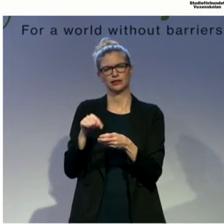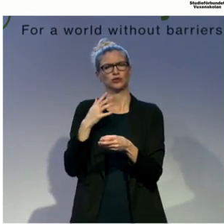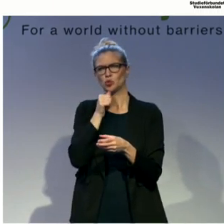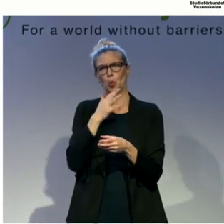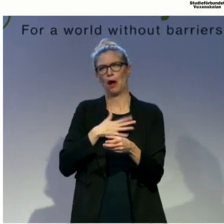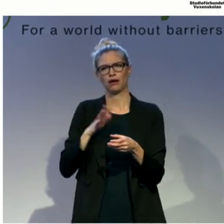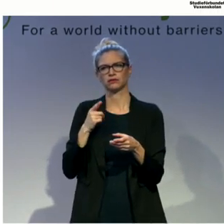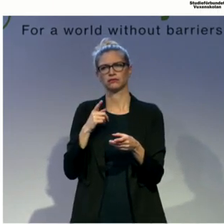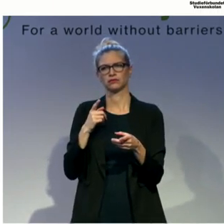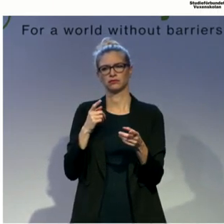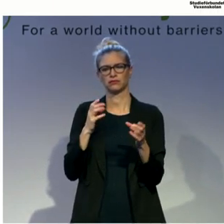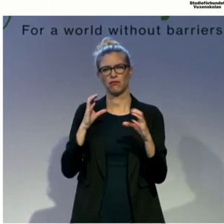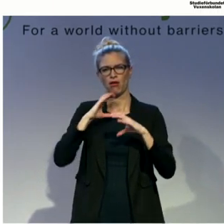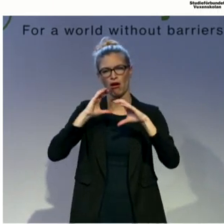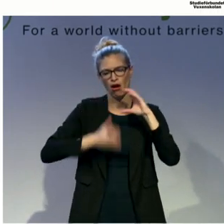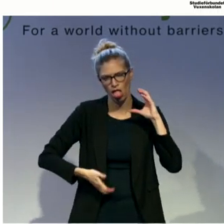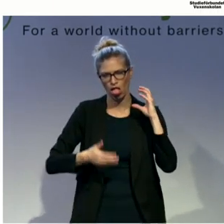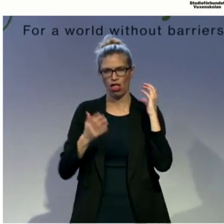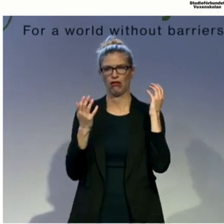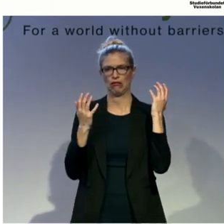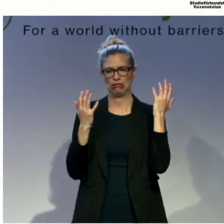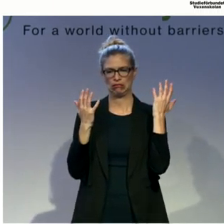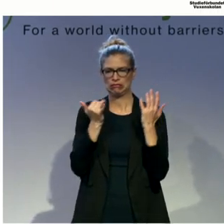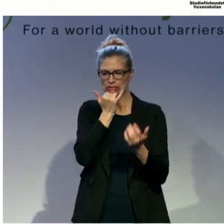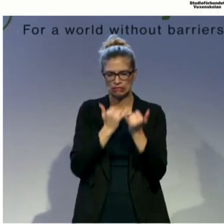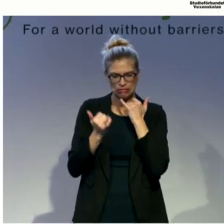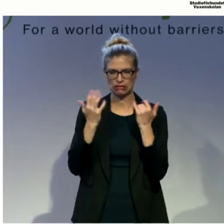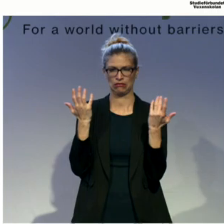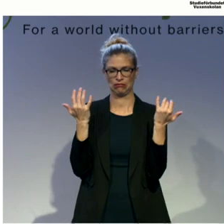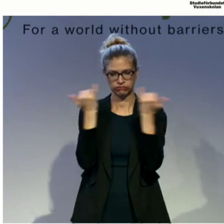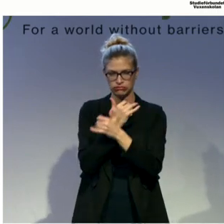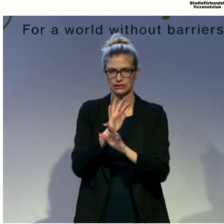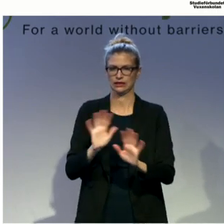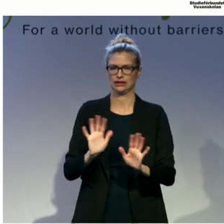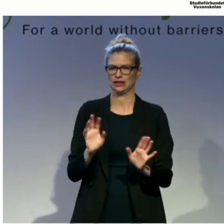Please, can you write that down in easy read? What did he say?